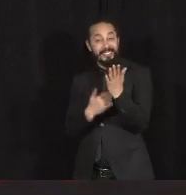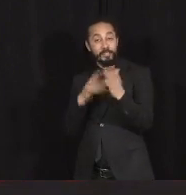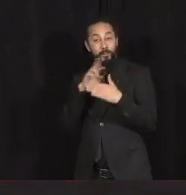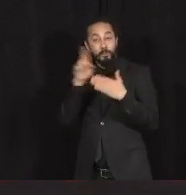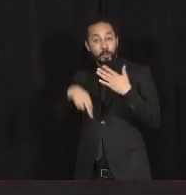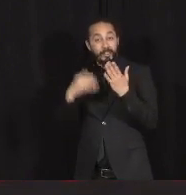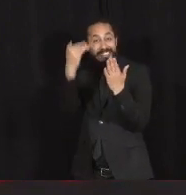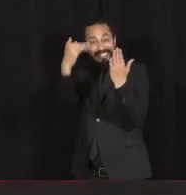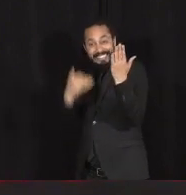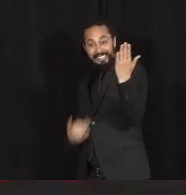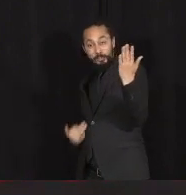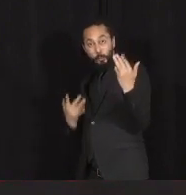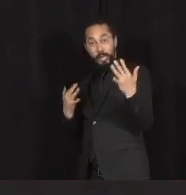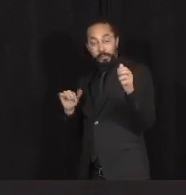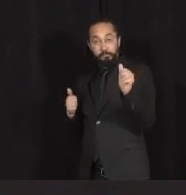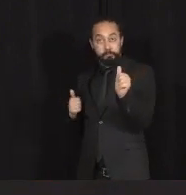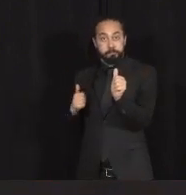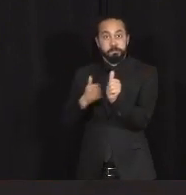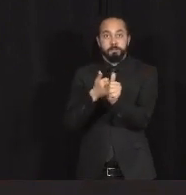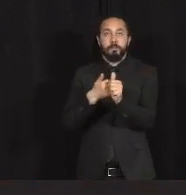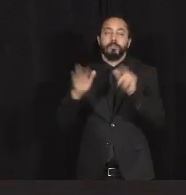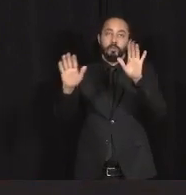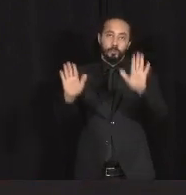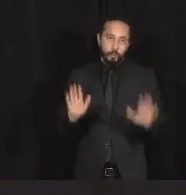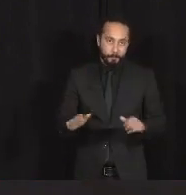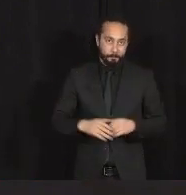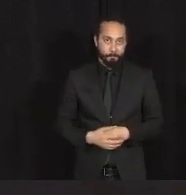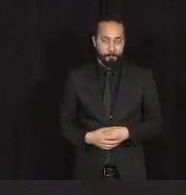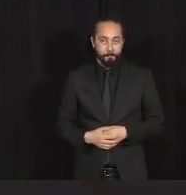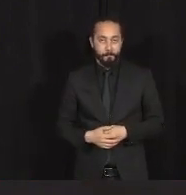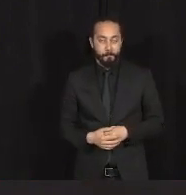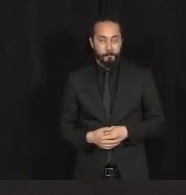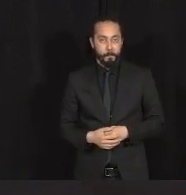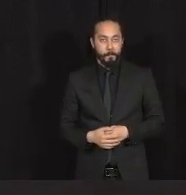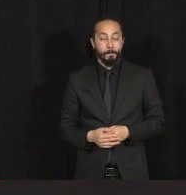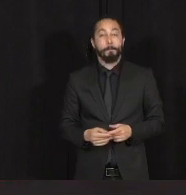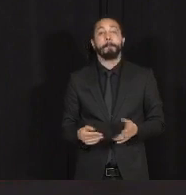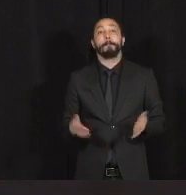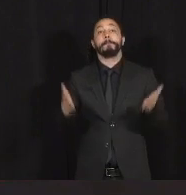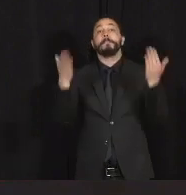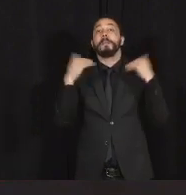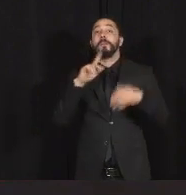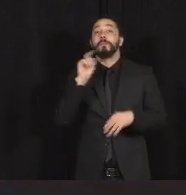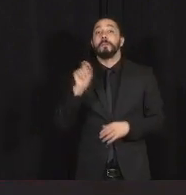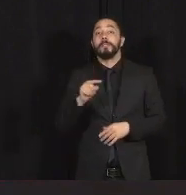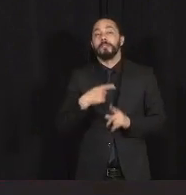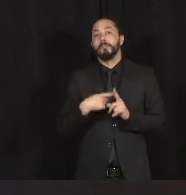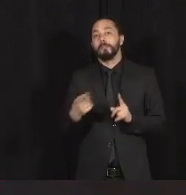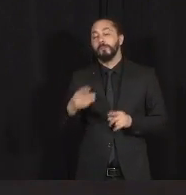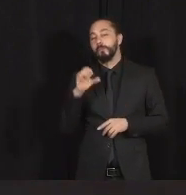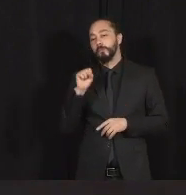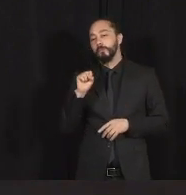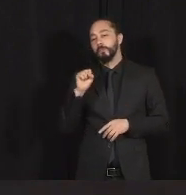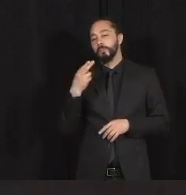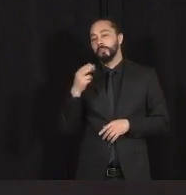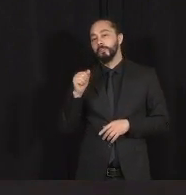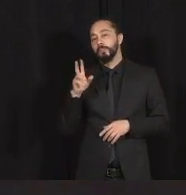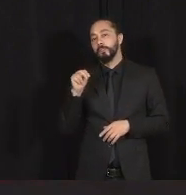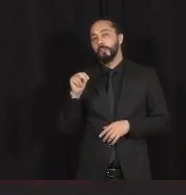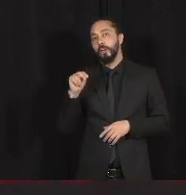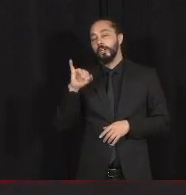move on to the next question. Your next question comes from Sean Jeffords with the Canadian Press. Please go ahead.